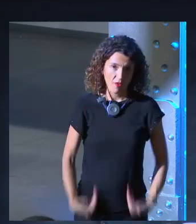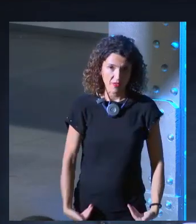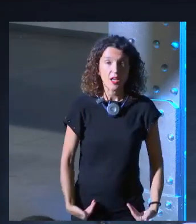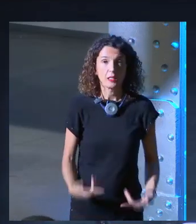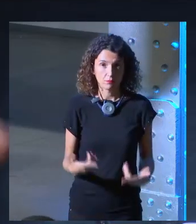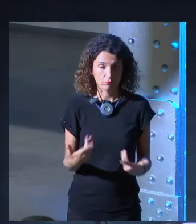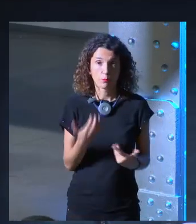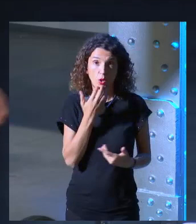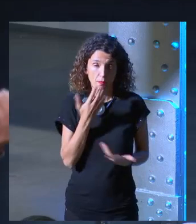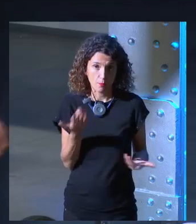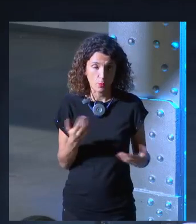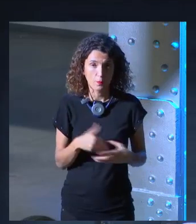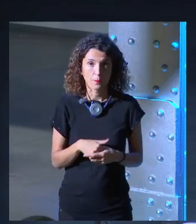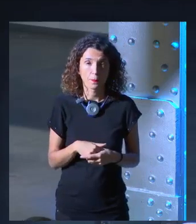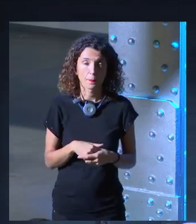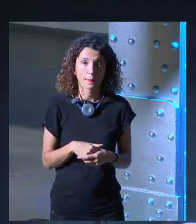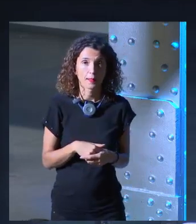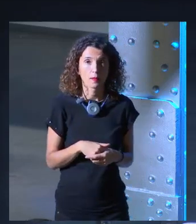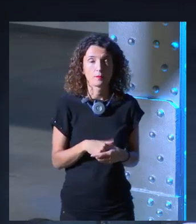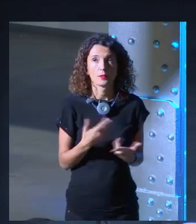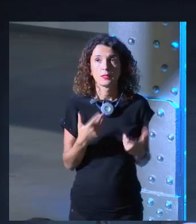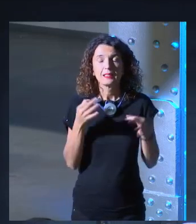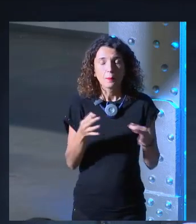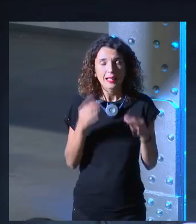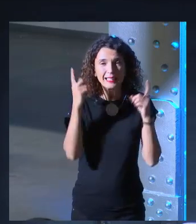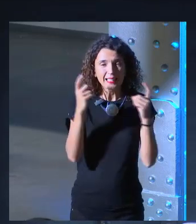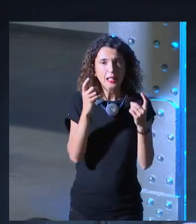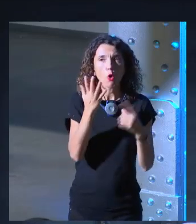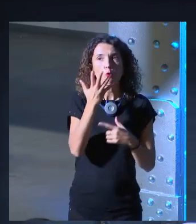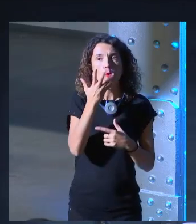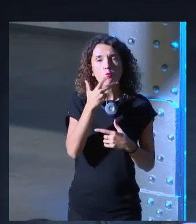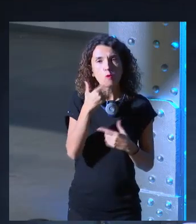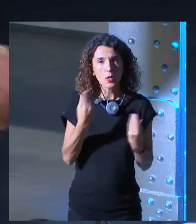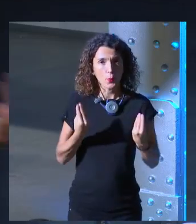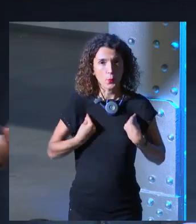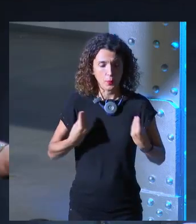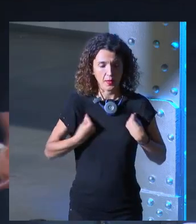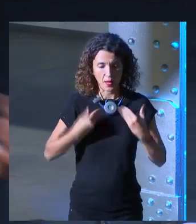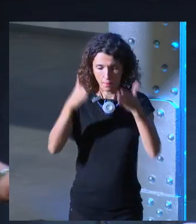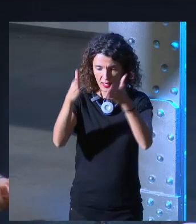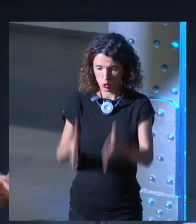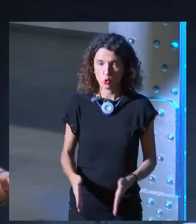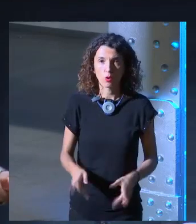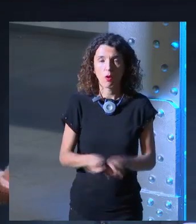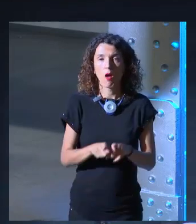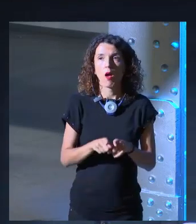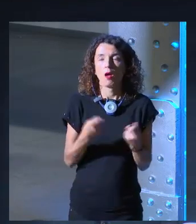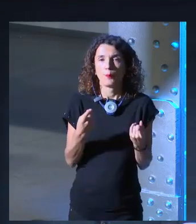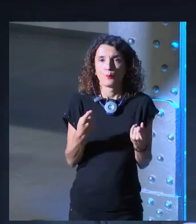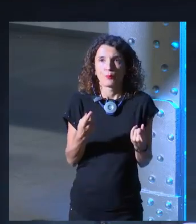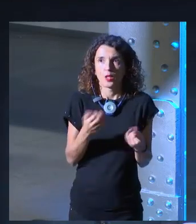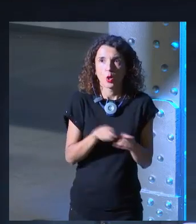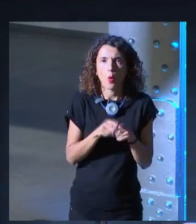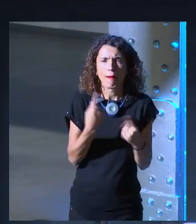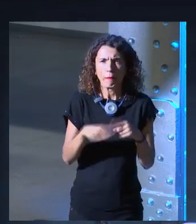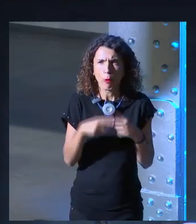the painter, the writer, the musician, whatever, instead of actually doing the difficult job of finding out about the work. There are all kinds